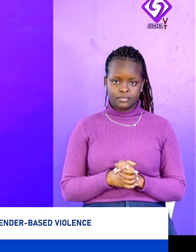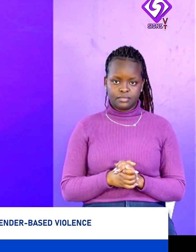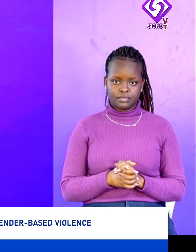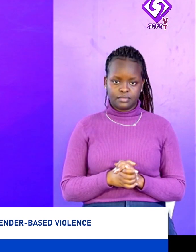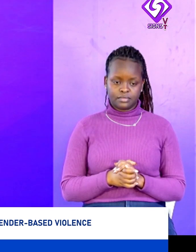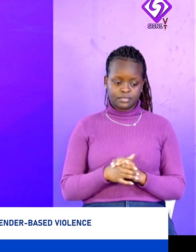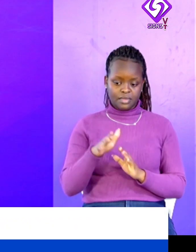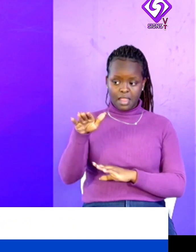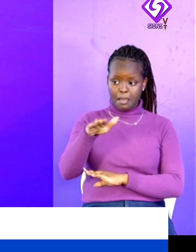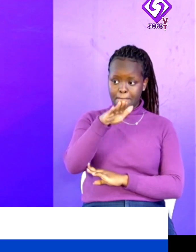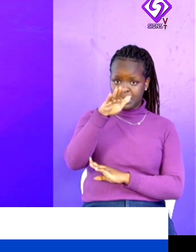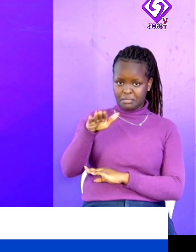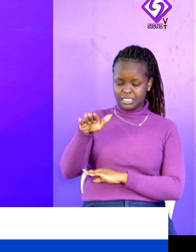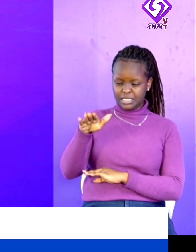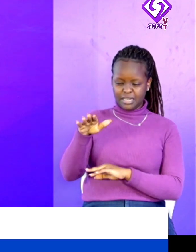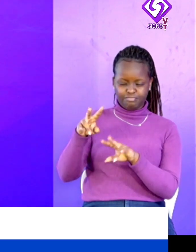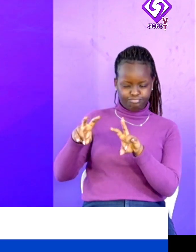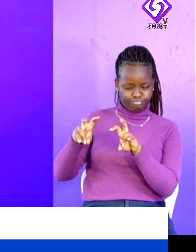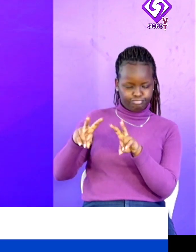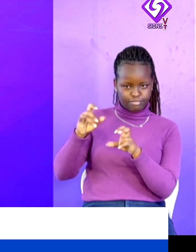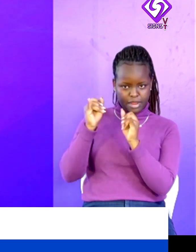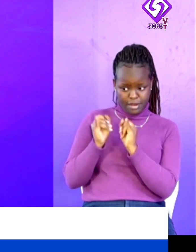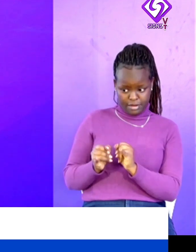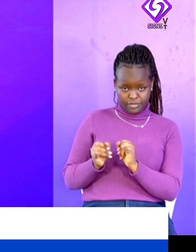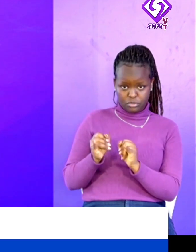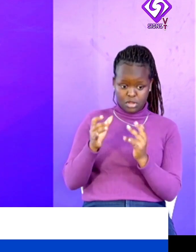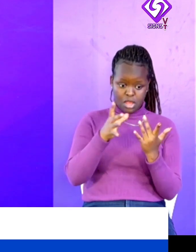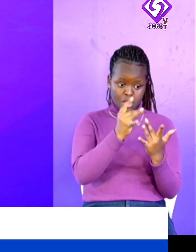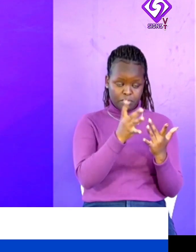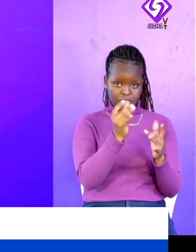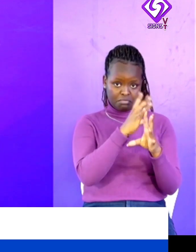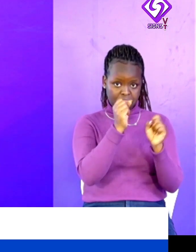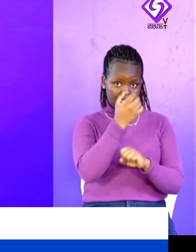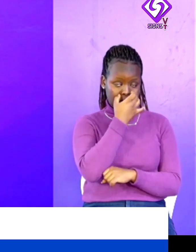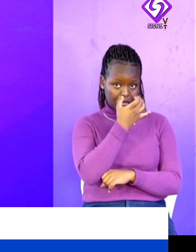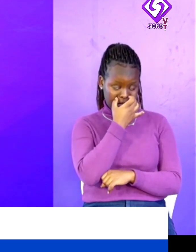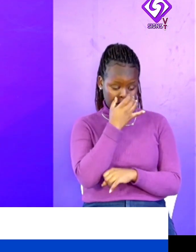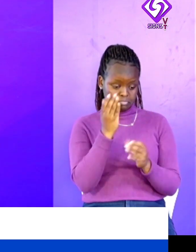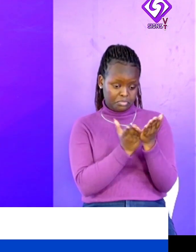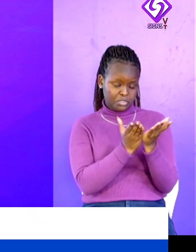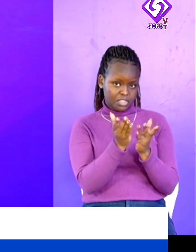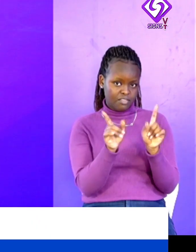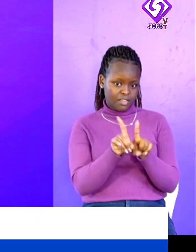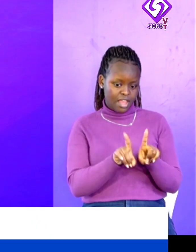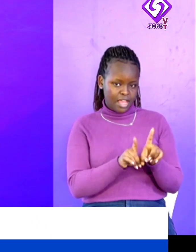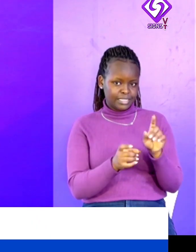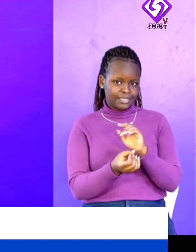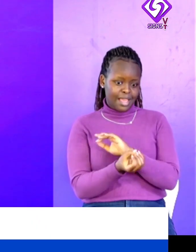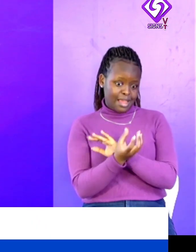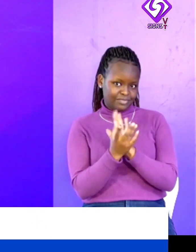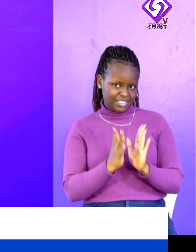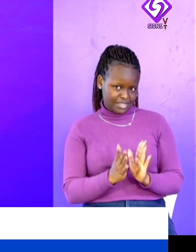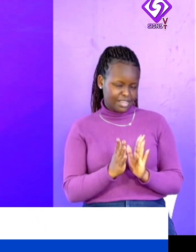The parliamentary vetting of individuals nominated by President William Ruto to serve as ambassadors has